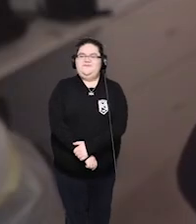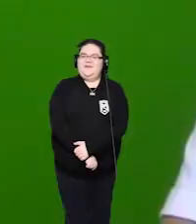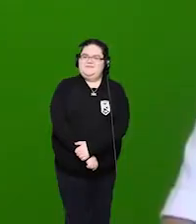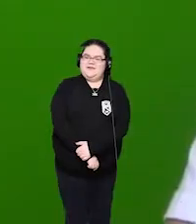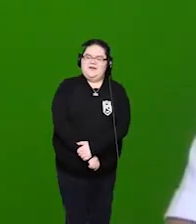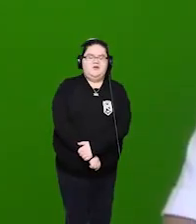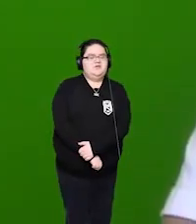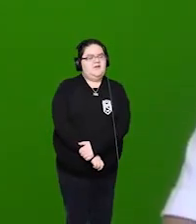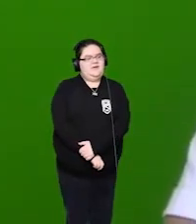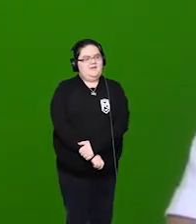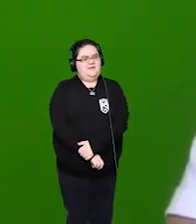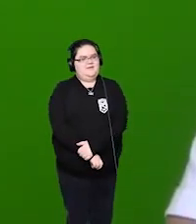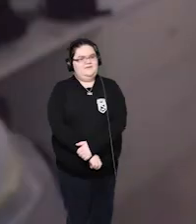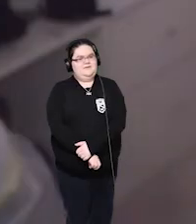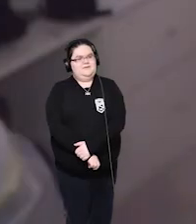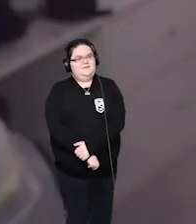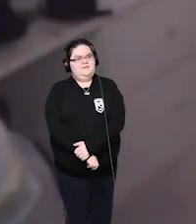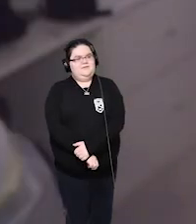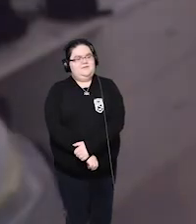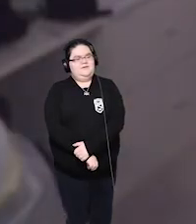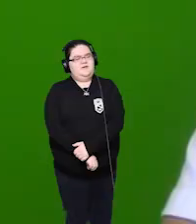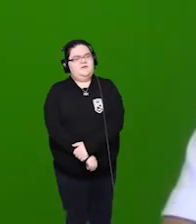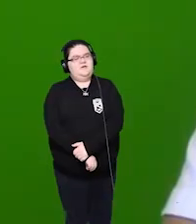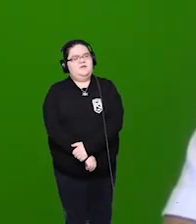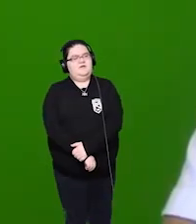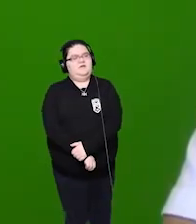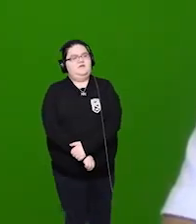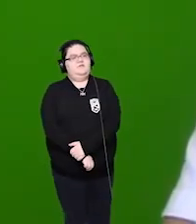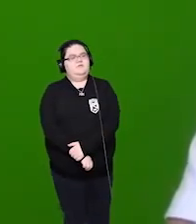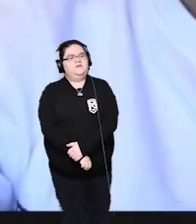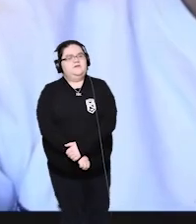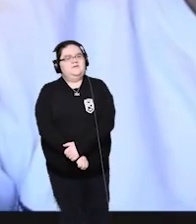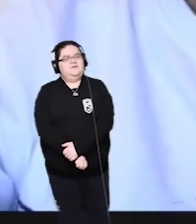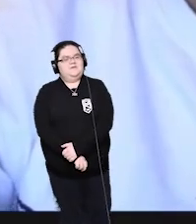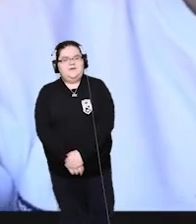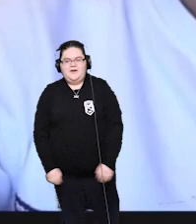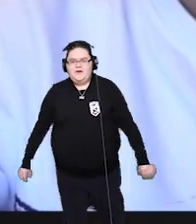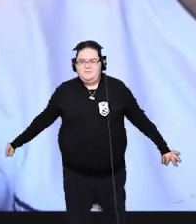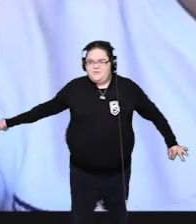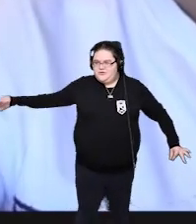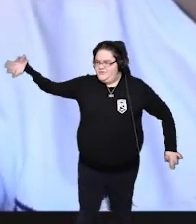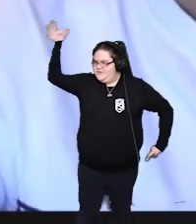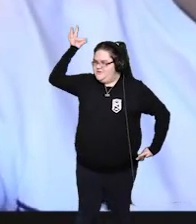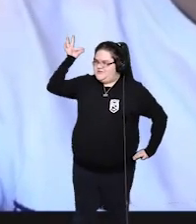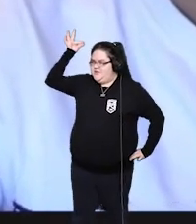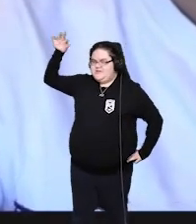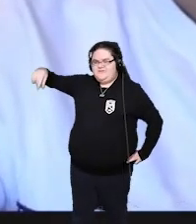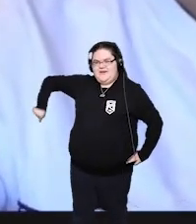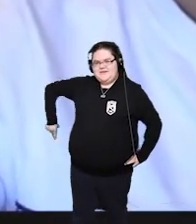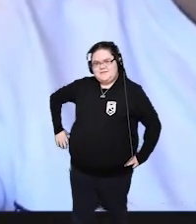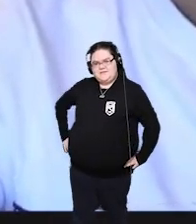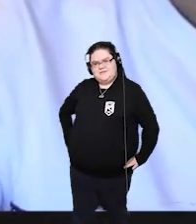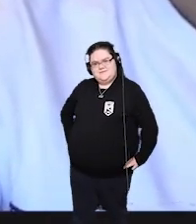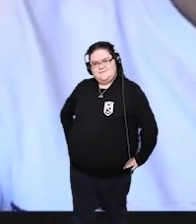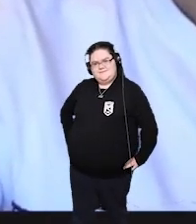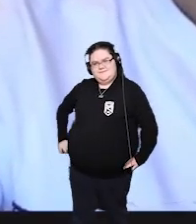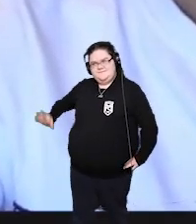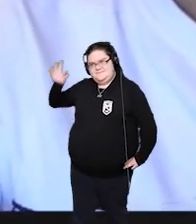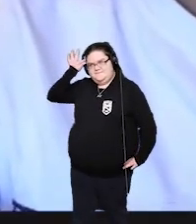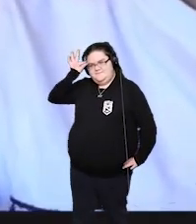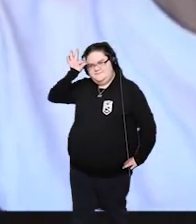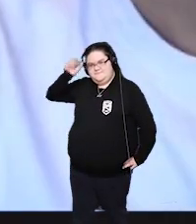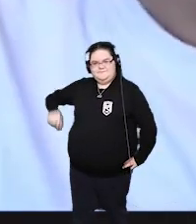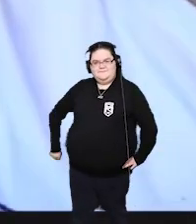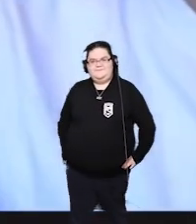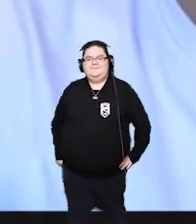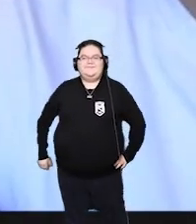explained. We'll try. Yeah, we're trying to explain it, I guess. Well, it's fair. If they're helping to explain it, I don't think the Sidemen are going to work out